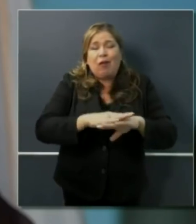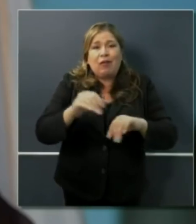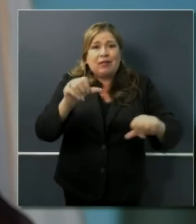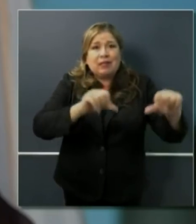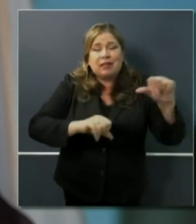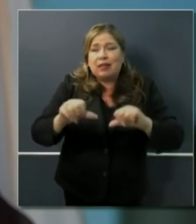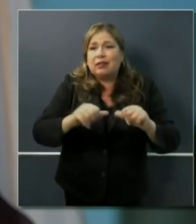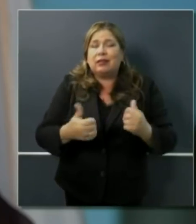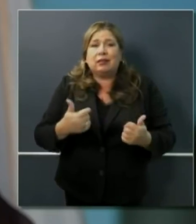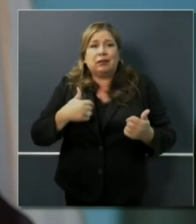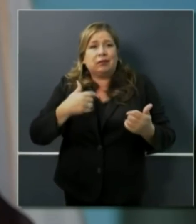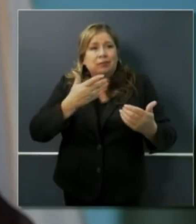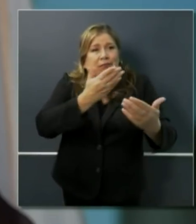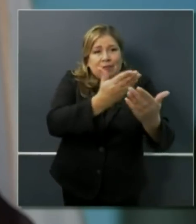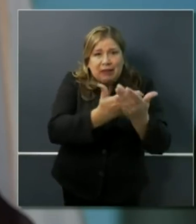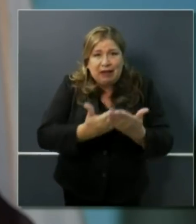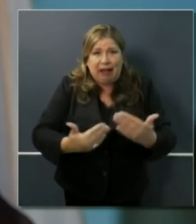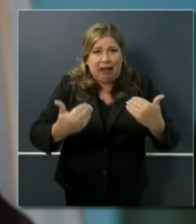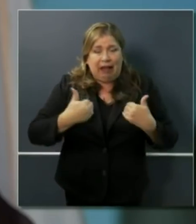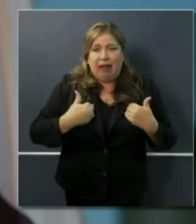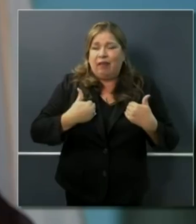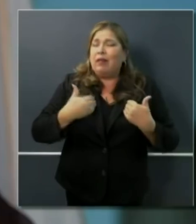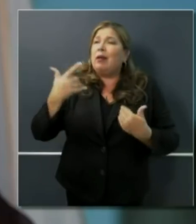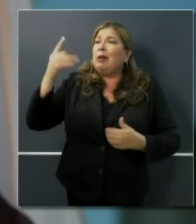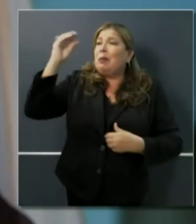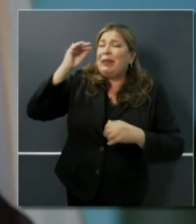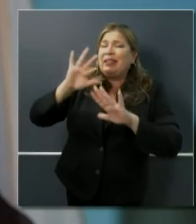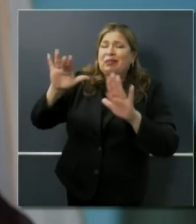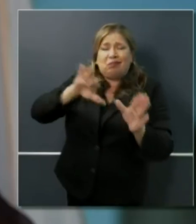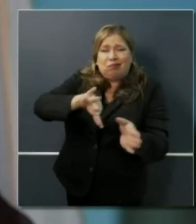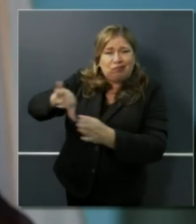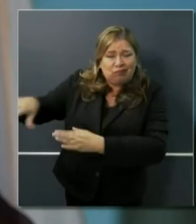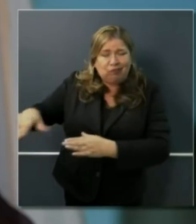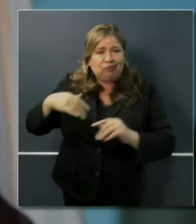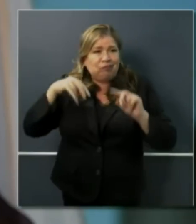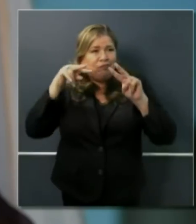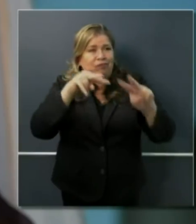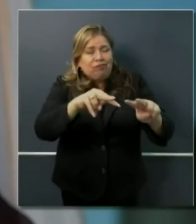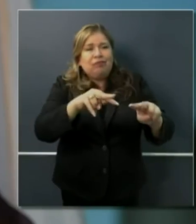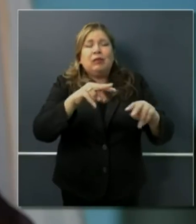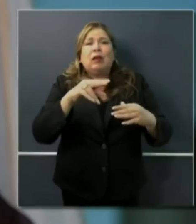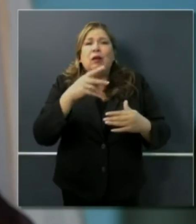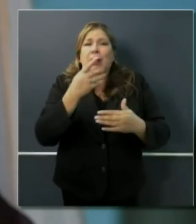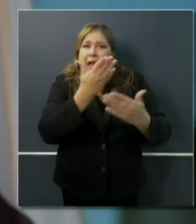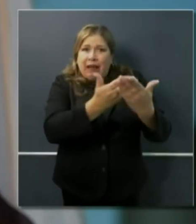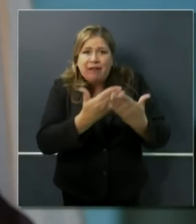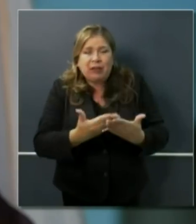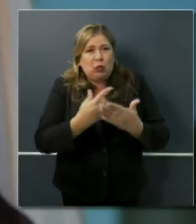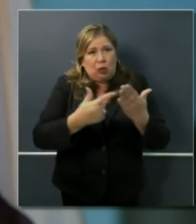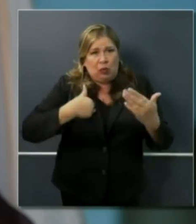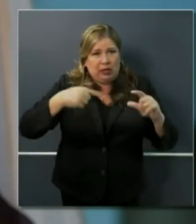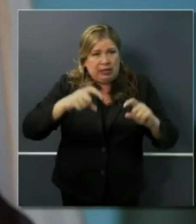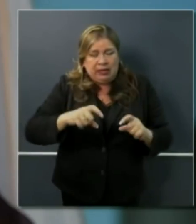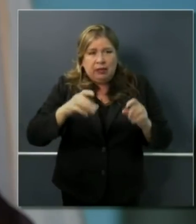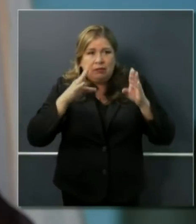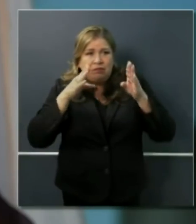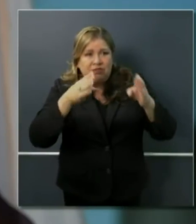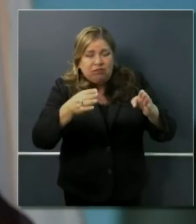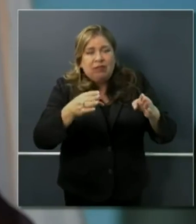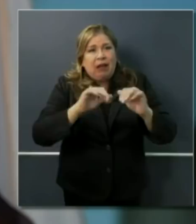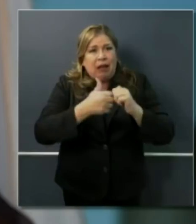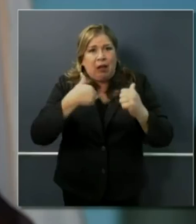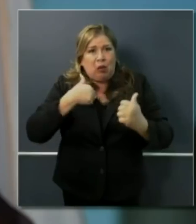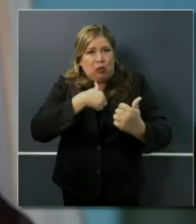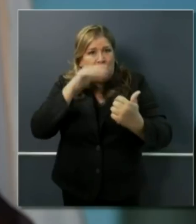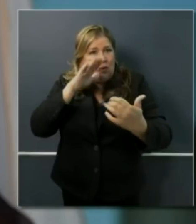must be open to argument, interested in evidence, where we cannot be ideological in any way, shape, or form in terms of how we